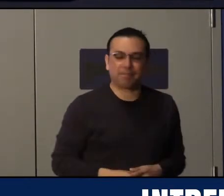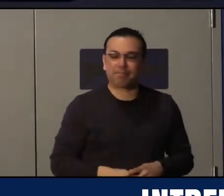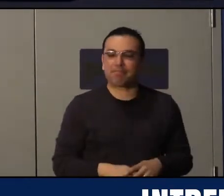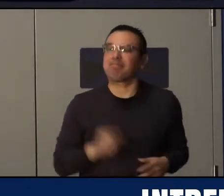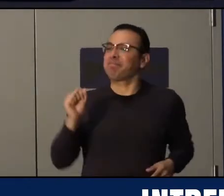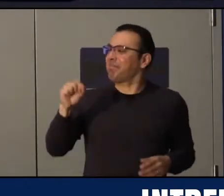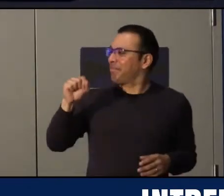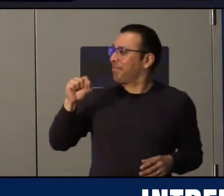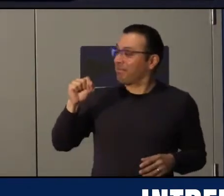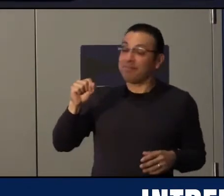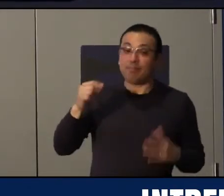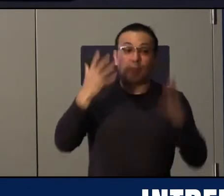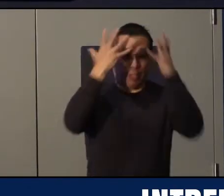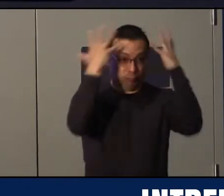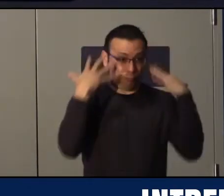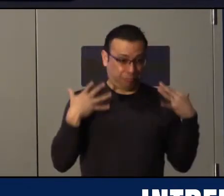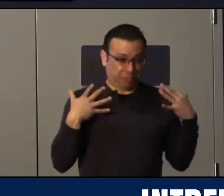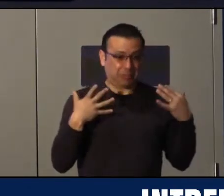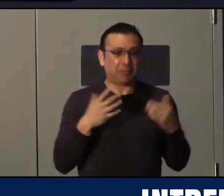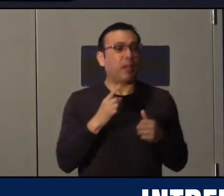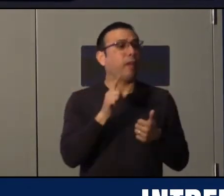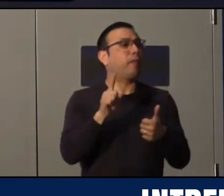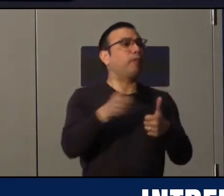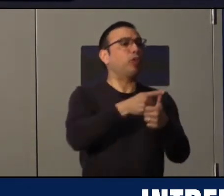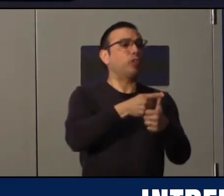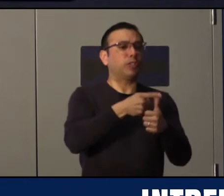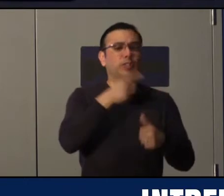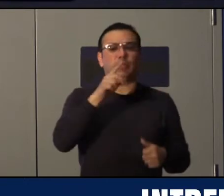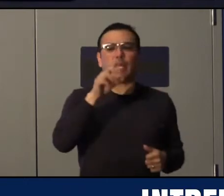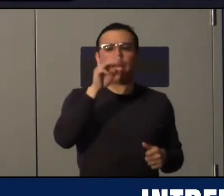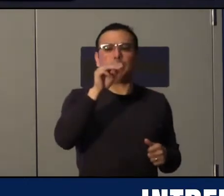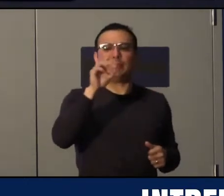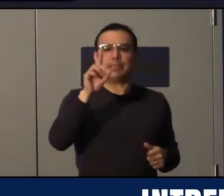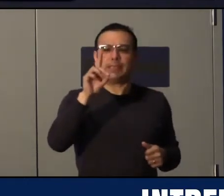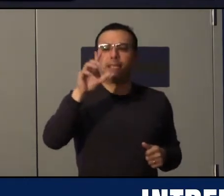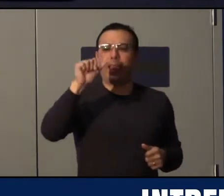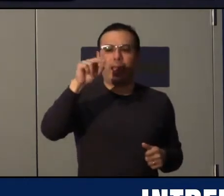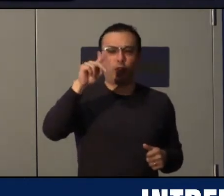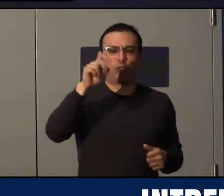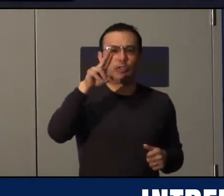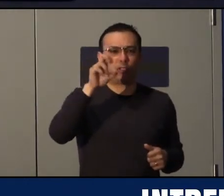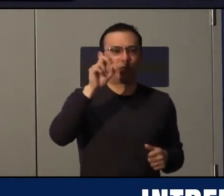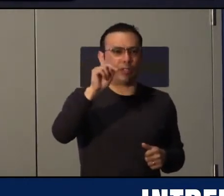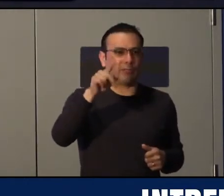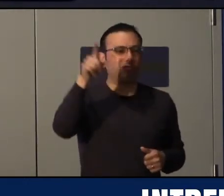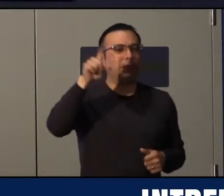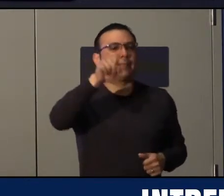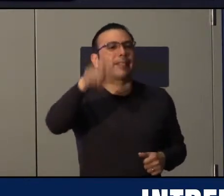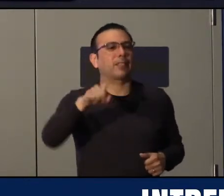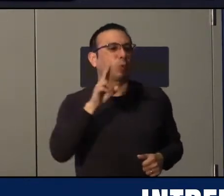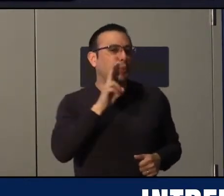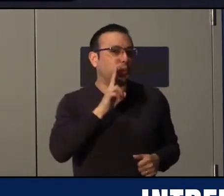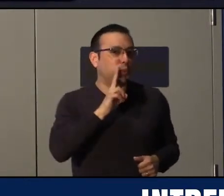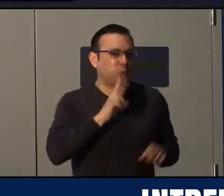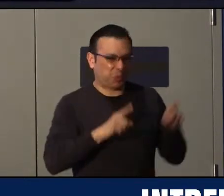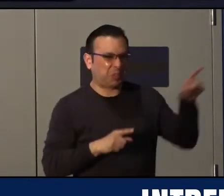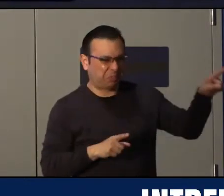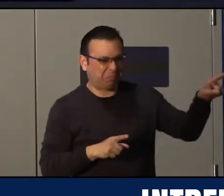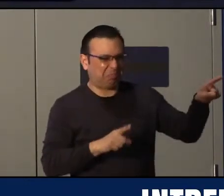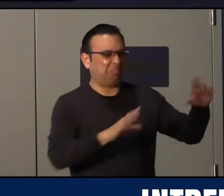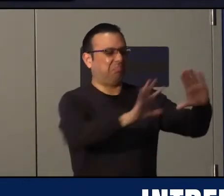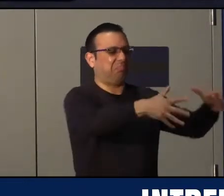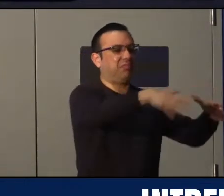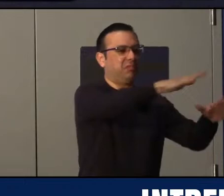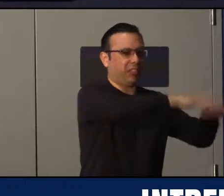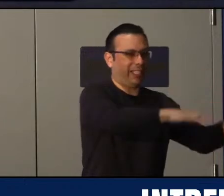very first one, like I said, was just kids from MD Anderson in Houston. And then the suit that you saw in